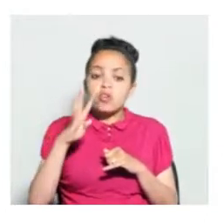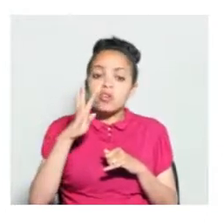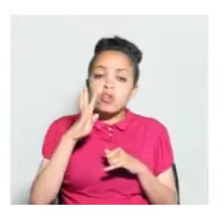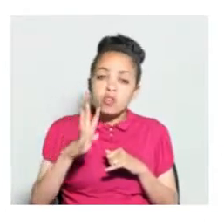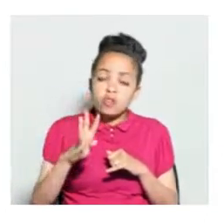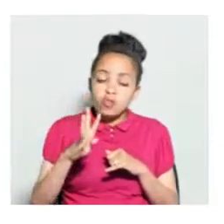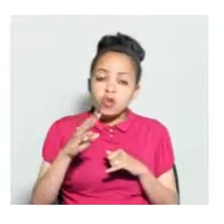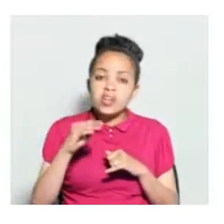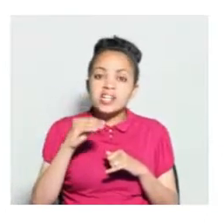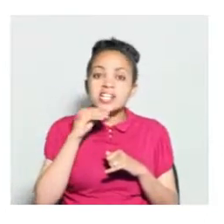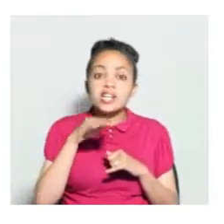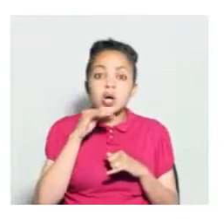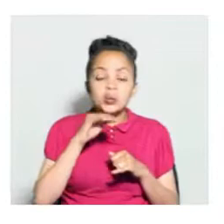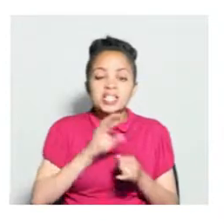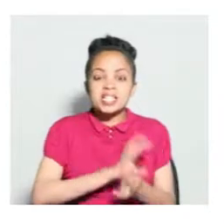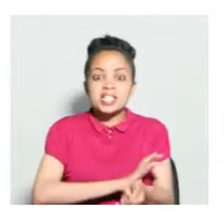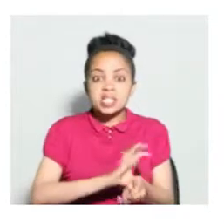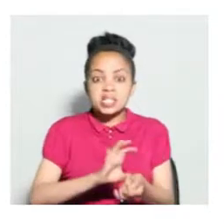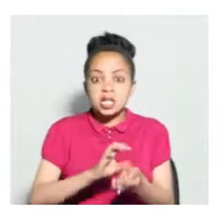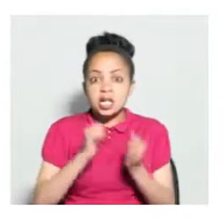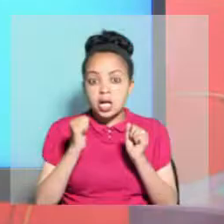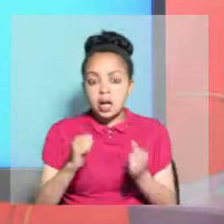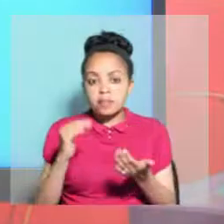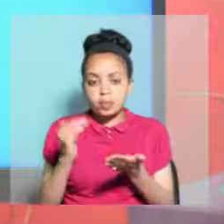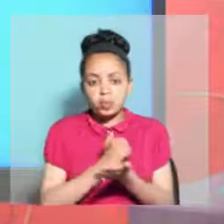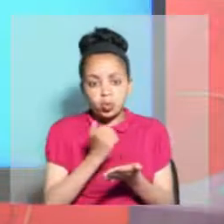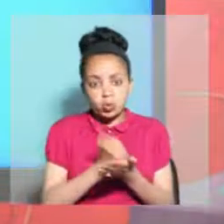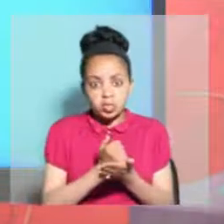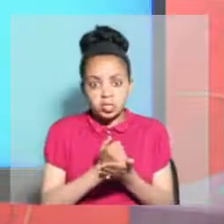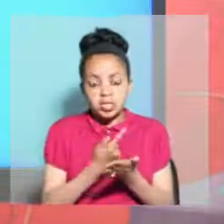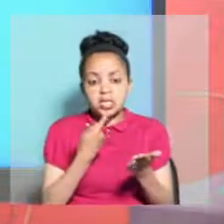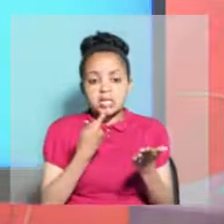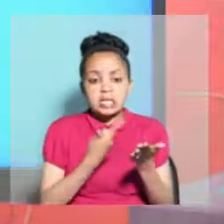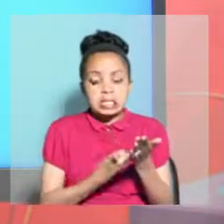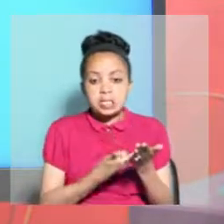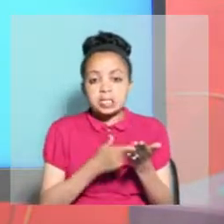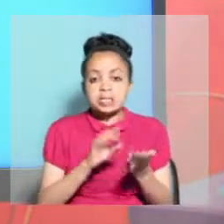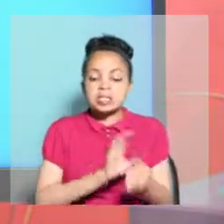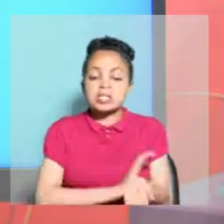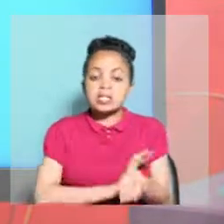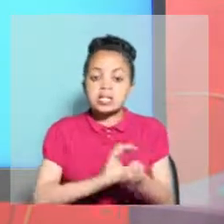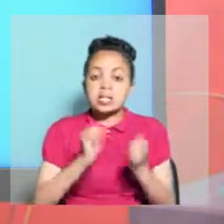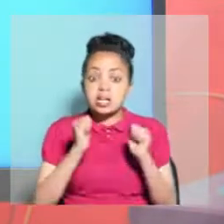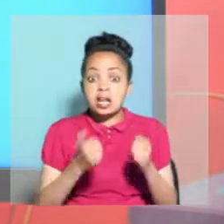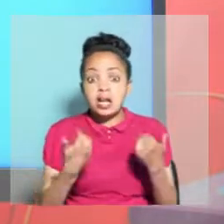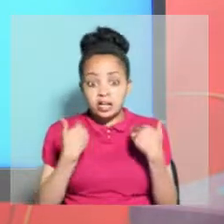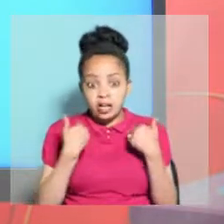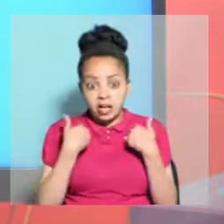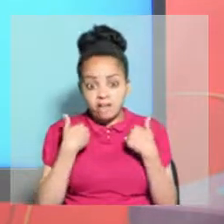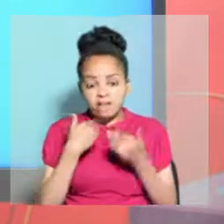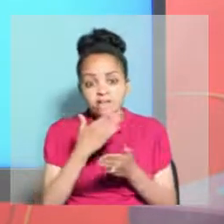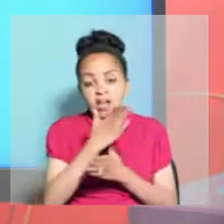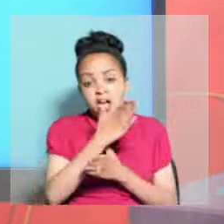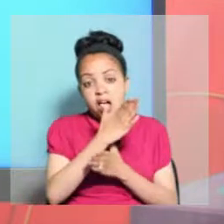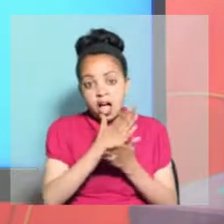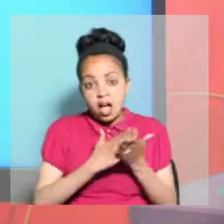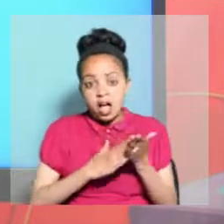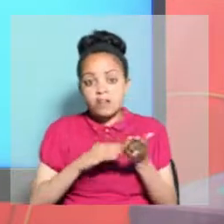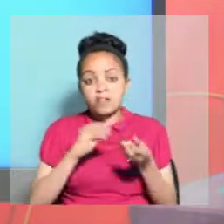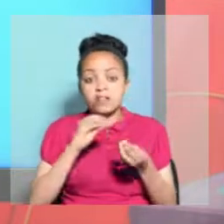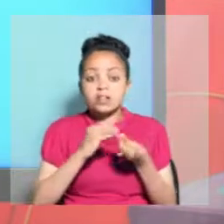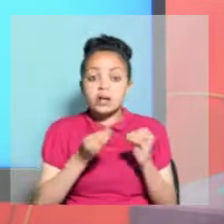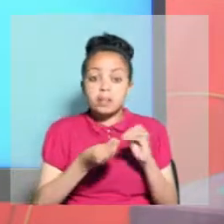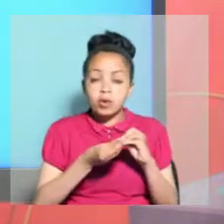haploid daughter cell can be produced, where these 4 haploid cell can have half number of